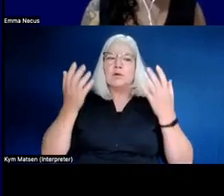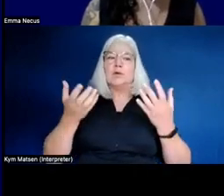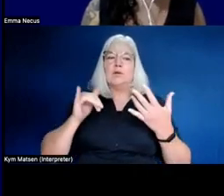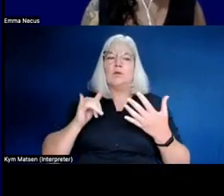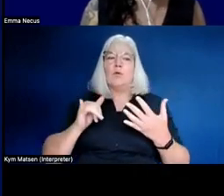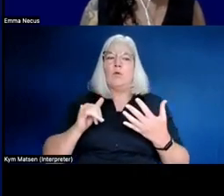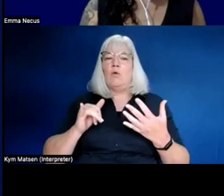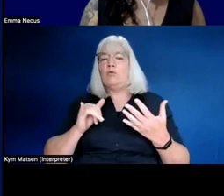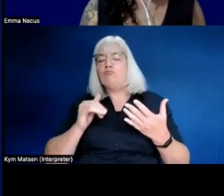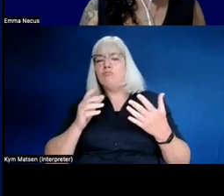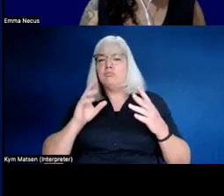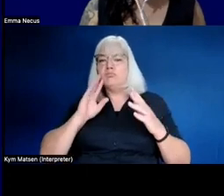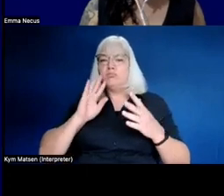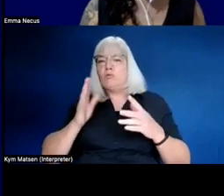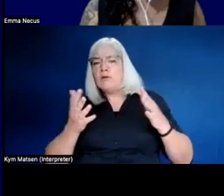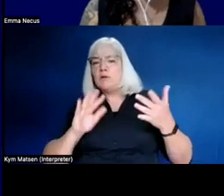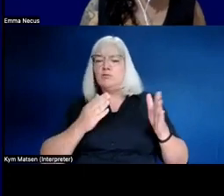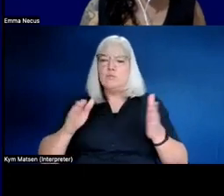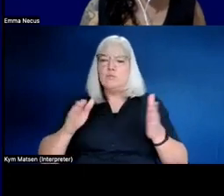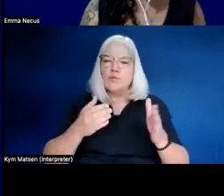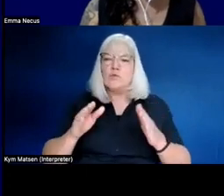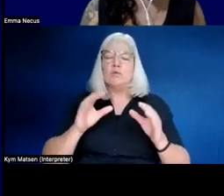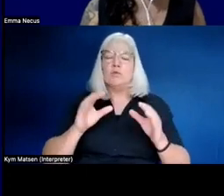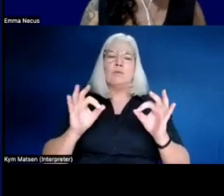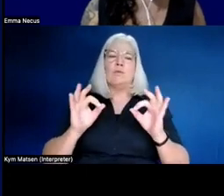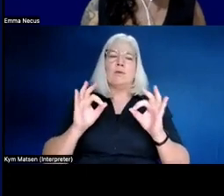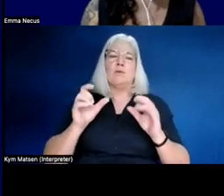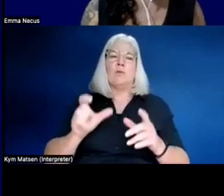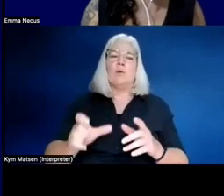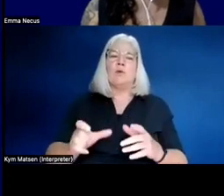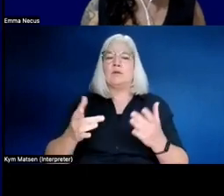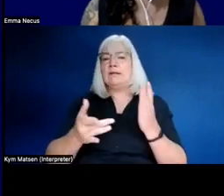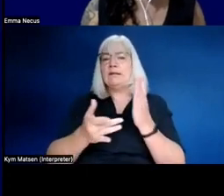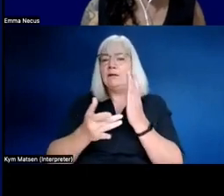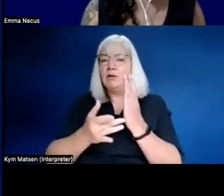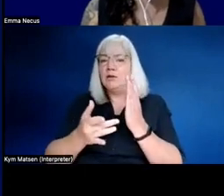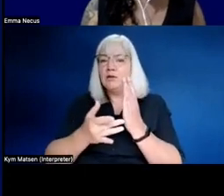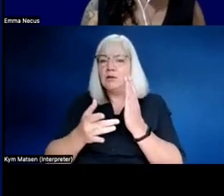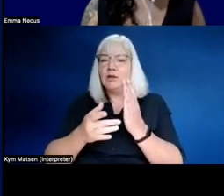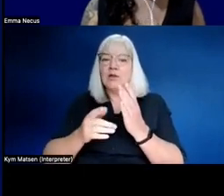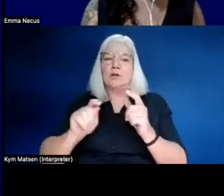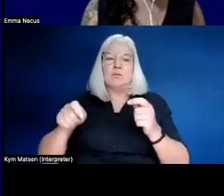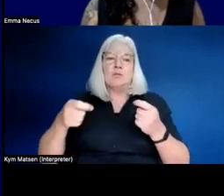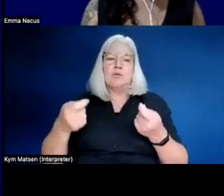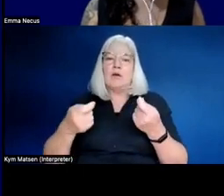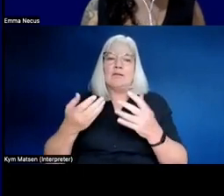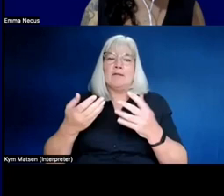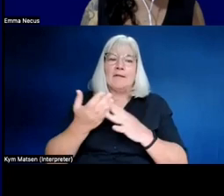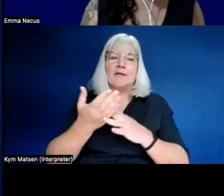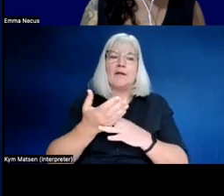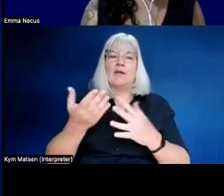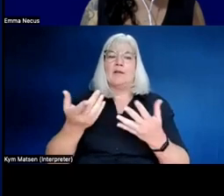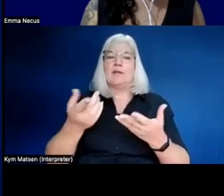teachers. This isn't an exhaustive list, so as I said at the beginning, it's really important to consider the